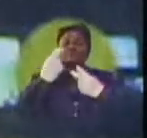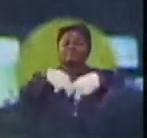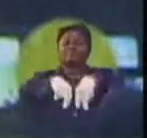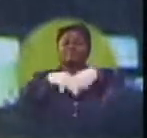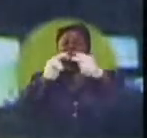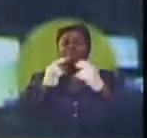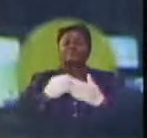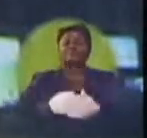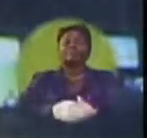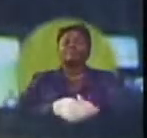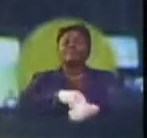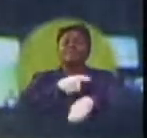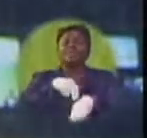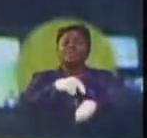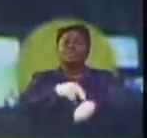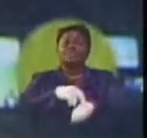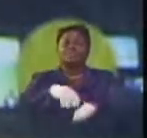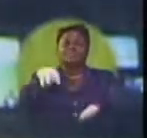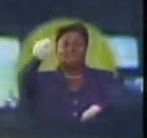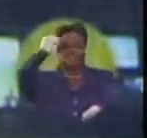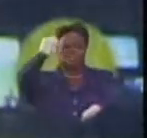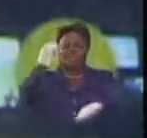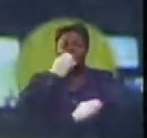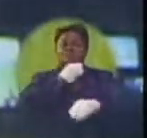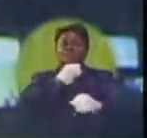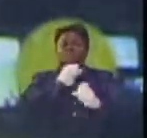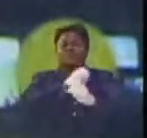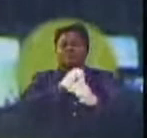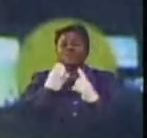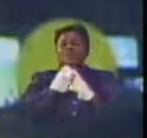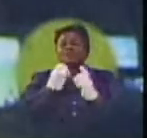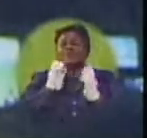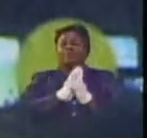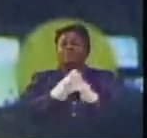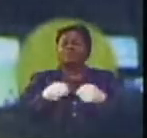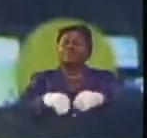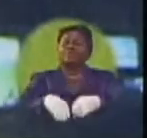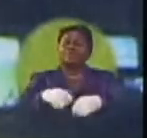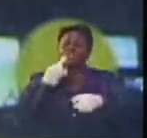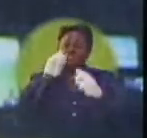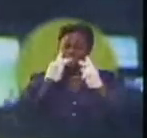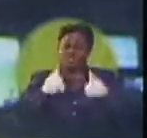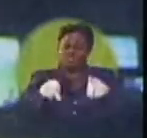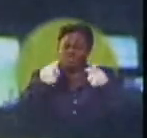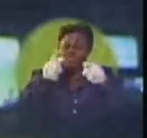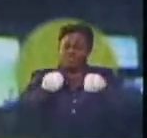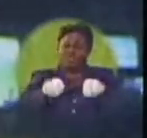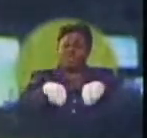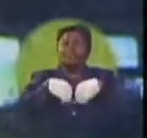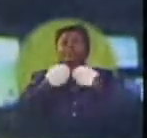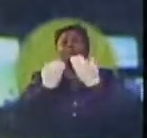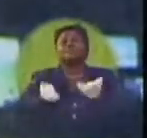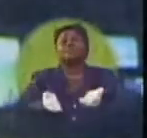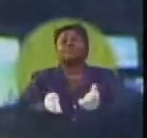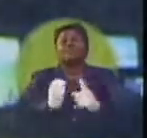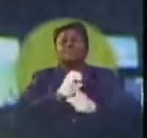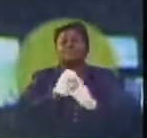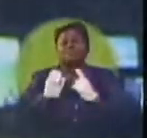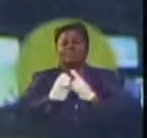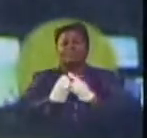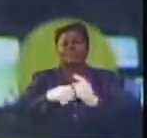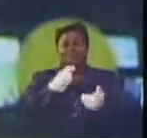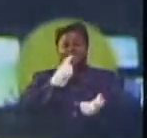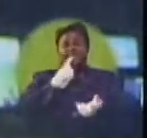The nation's Minister of Culture calls for more attention to be given to the development of culture in Antigua and Barbuda. The Honorable Elson